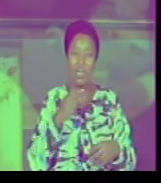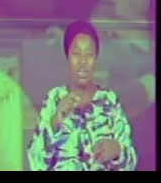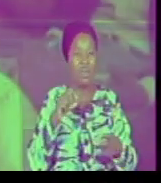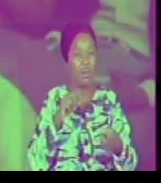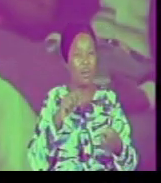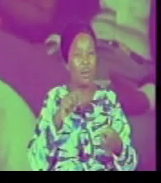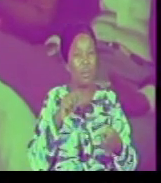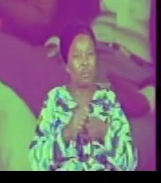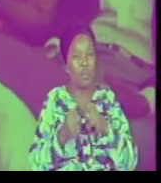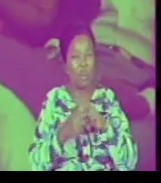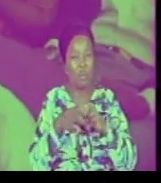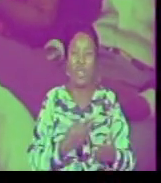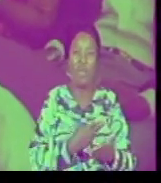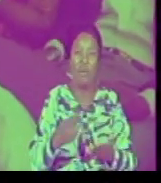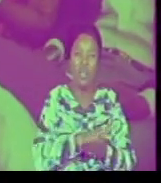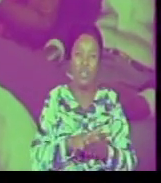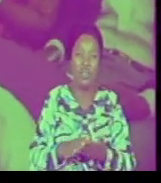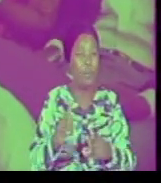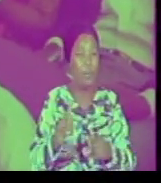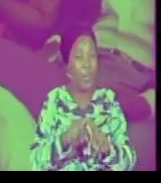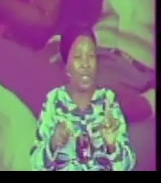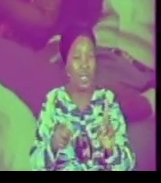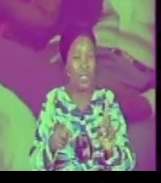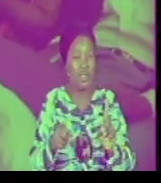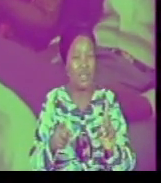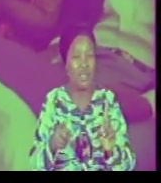me now, but,